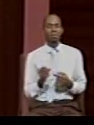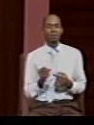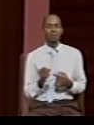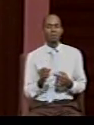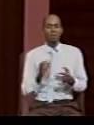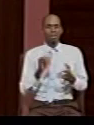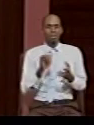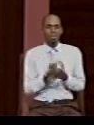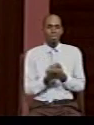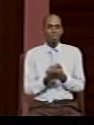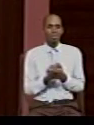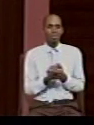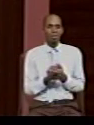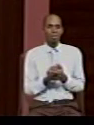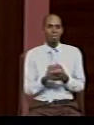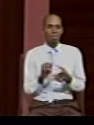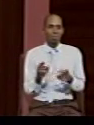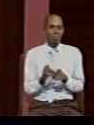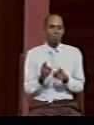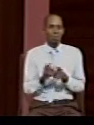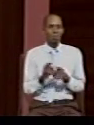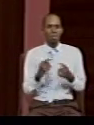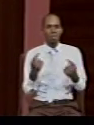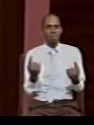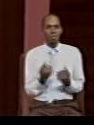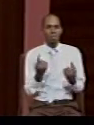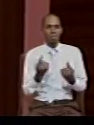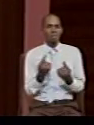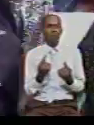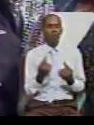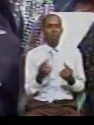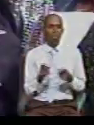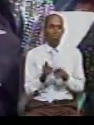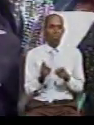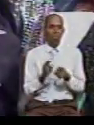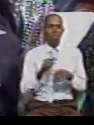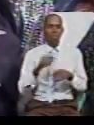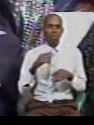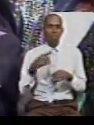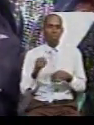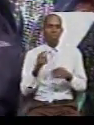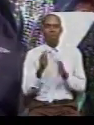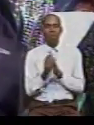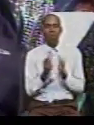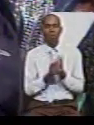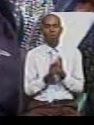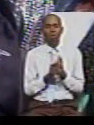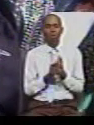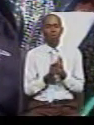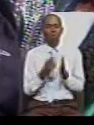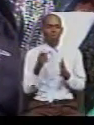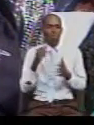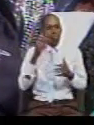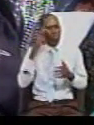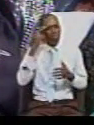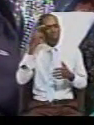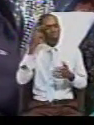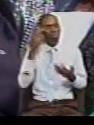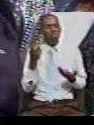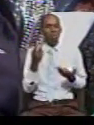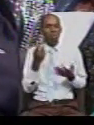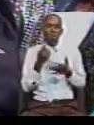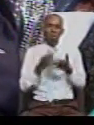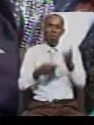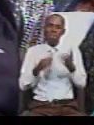transgresses also the law. If you are wondering, what is sin? Sin